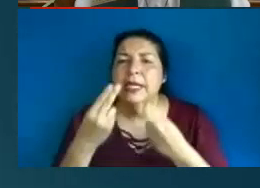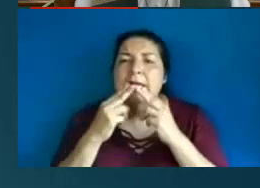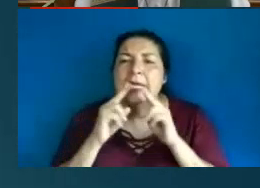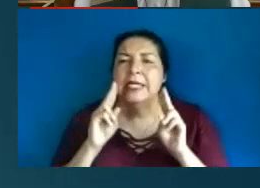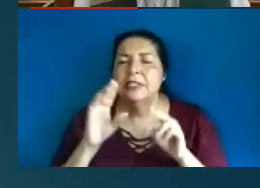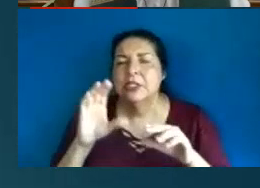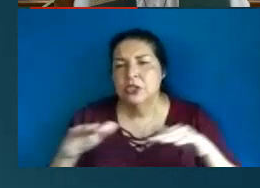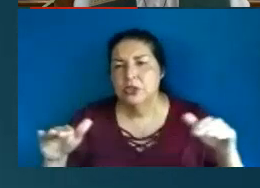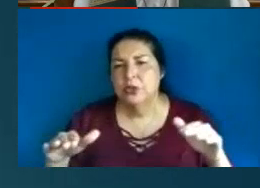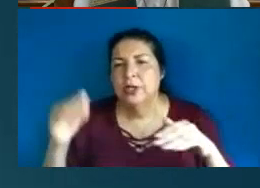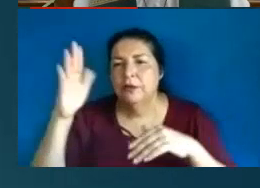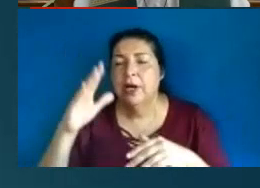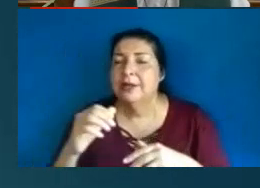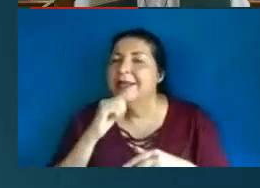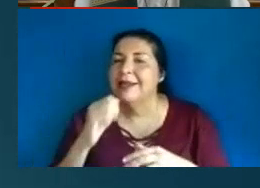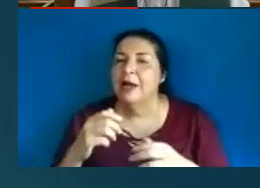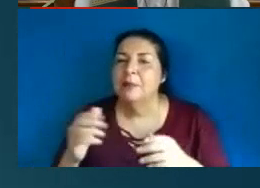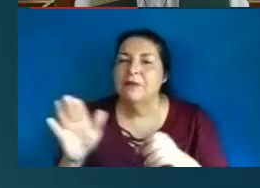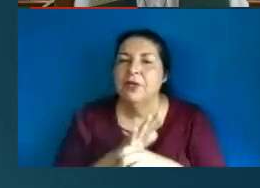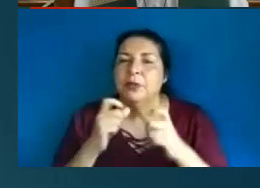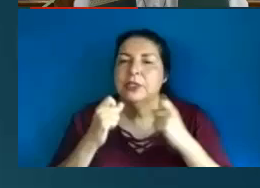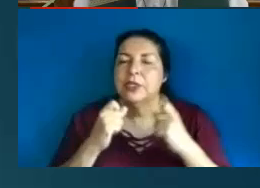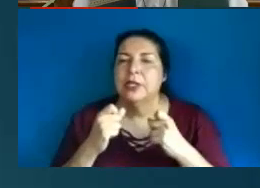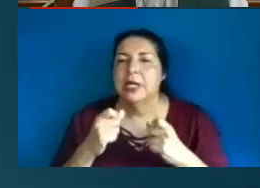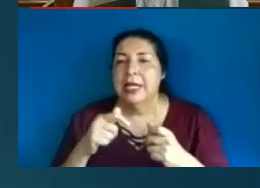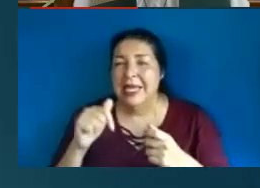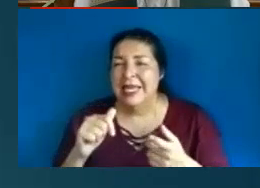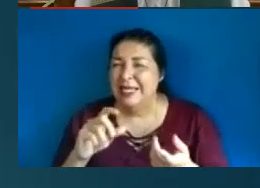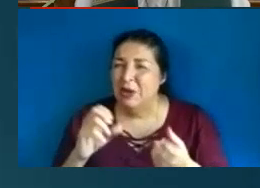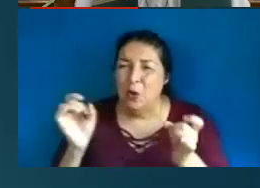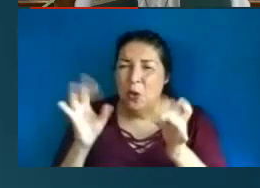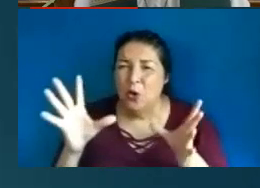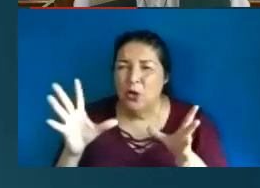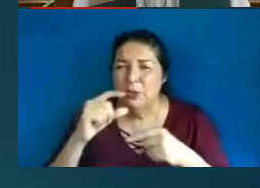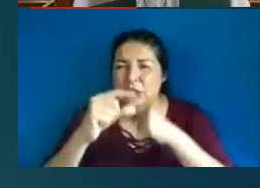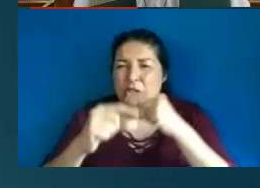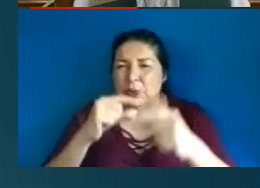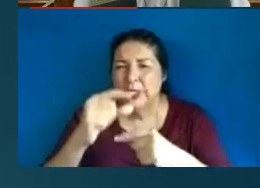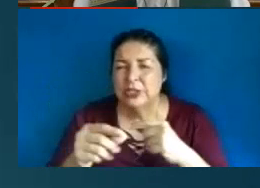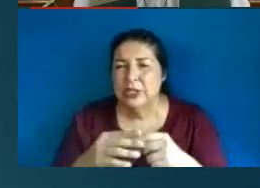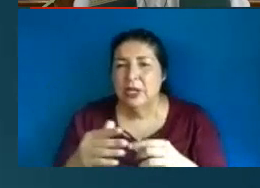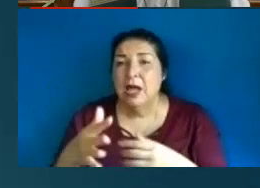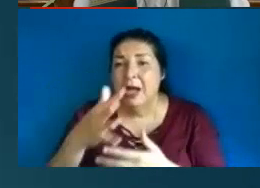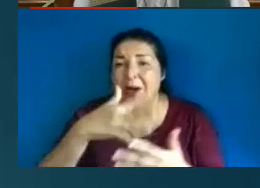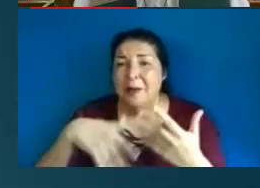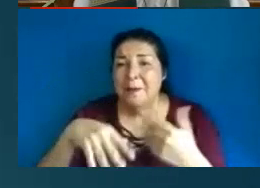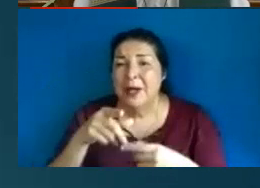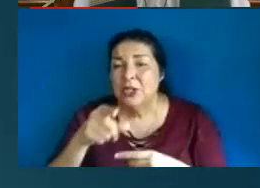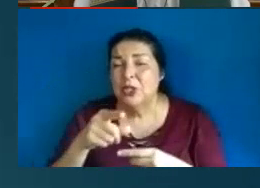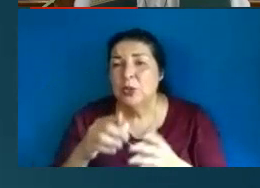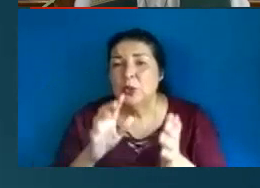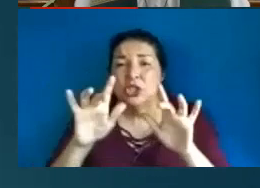without blemish, in the midst of a crooked and twisted generation, among whom you shine as lights in the